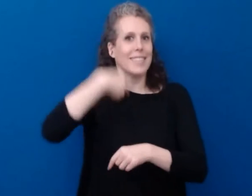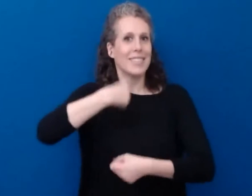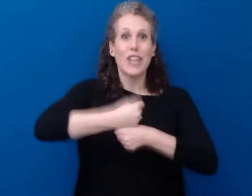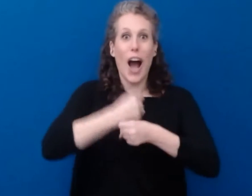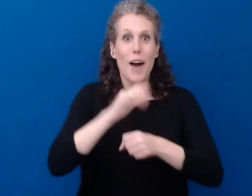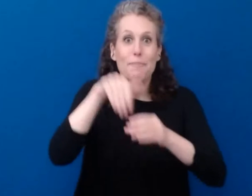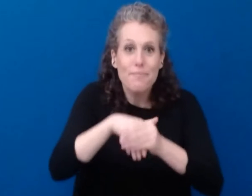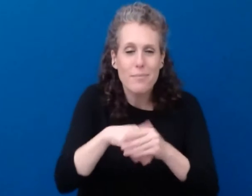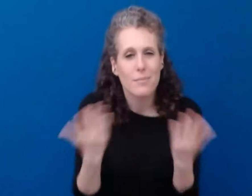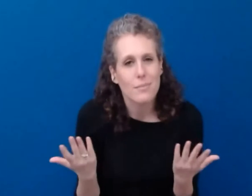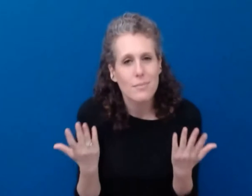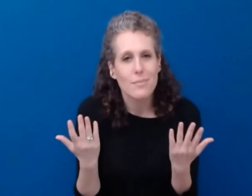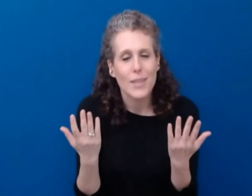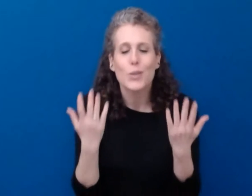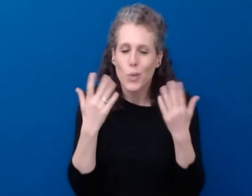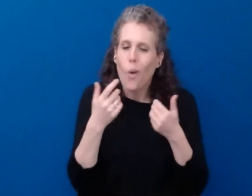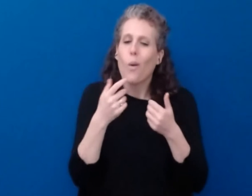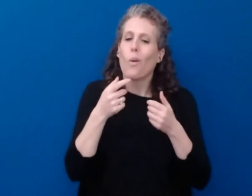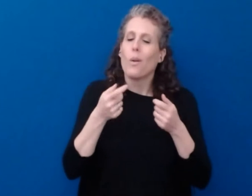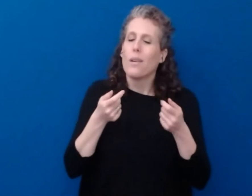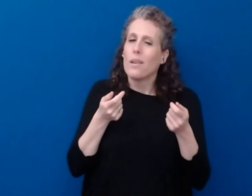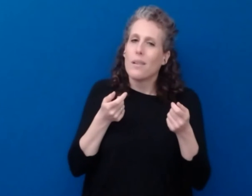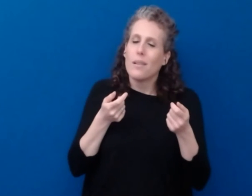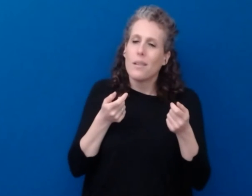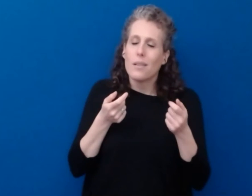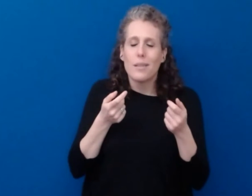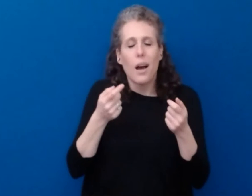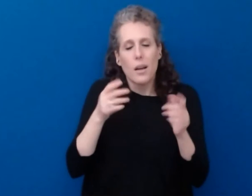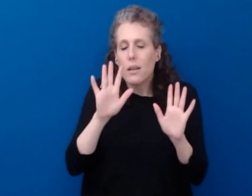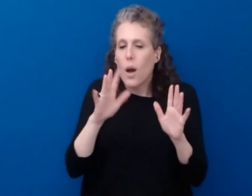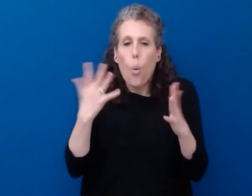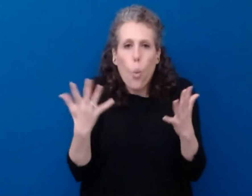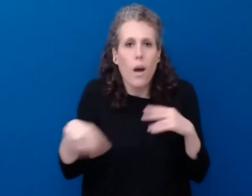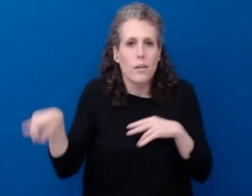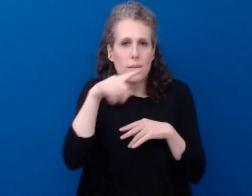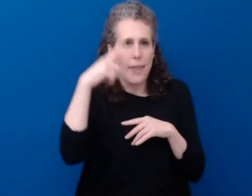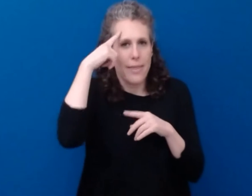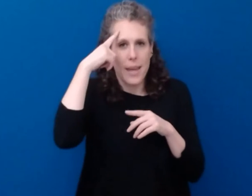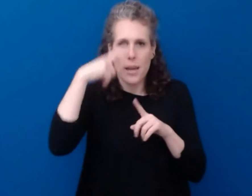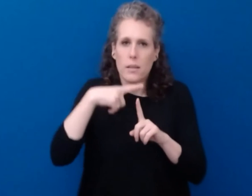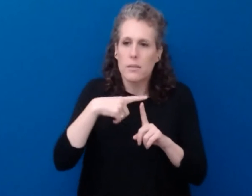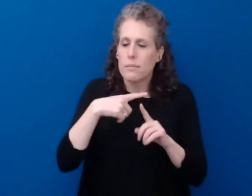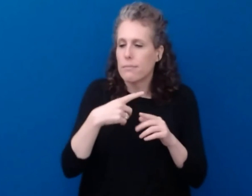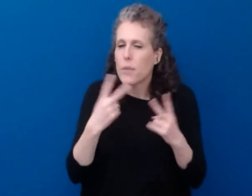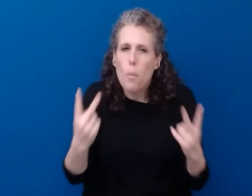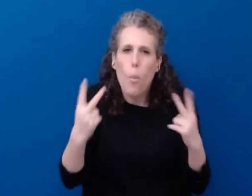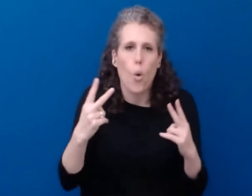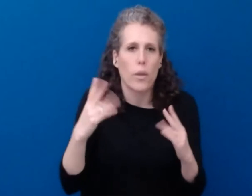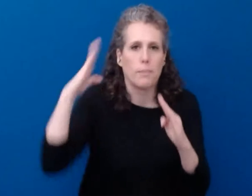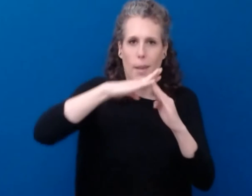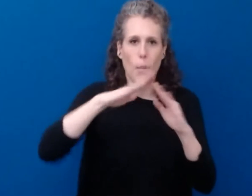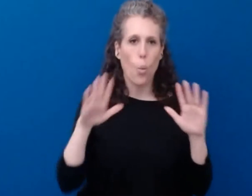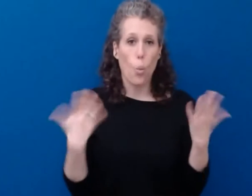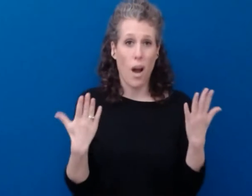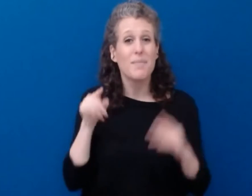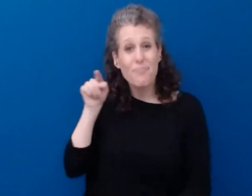value, to make sure that, I mean, the value in many different perspectives here. So the value of the expertise of the users. So the users